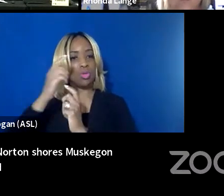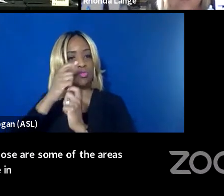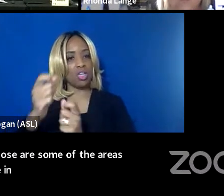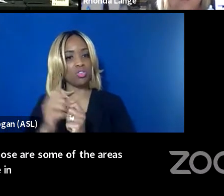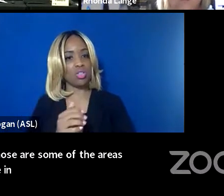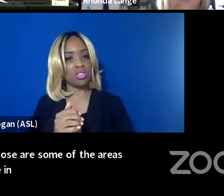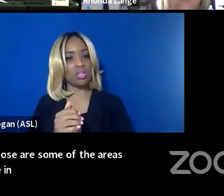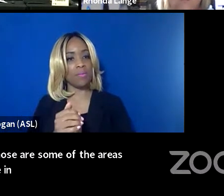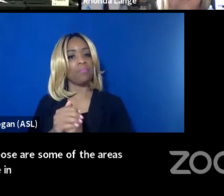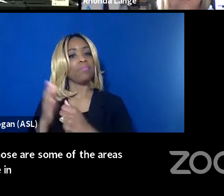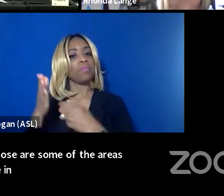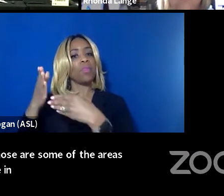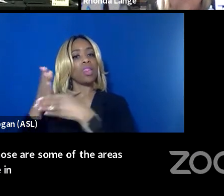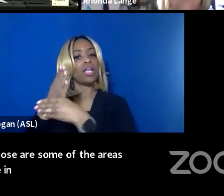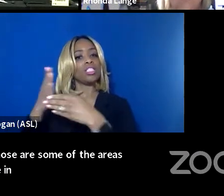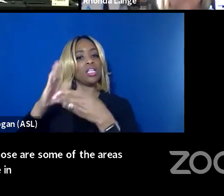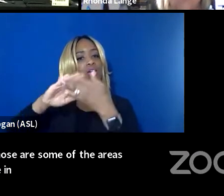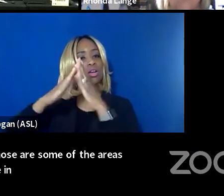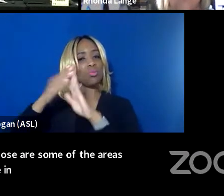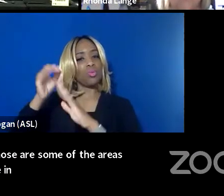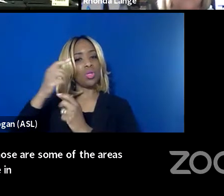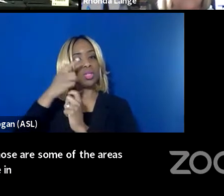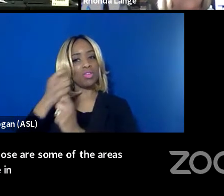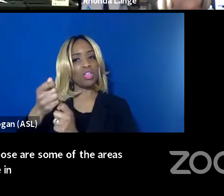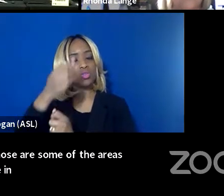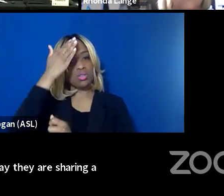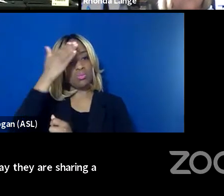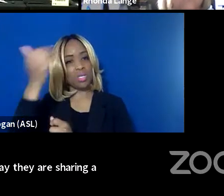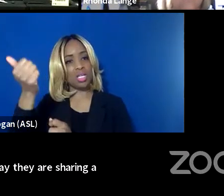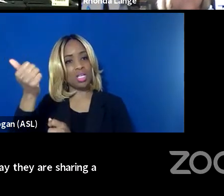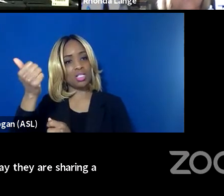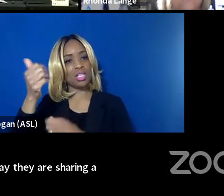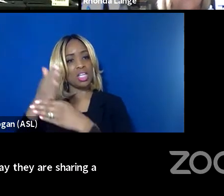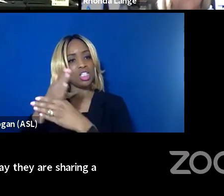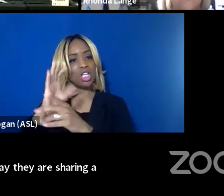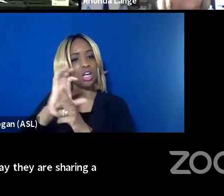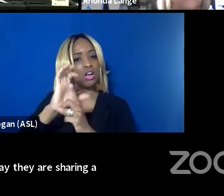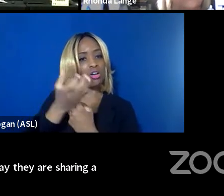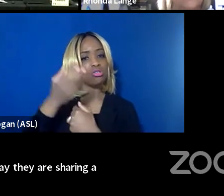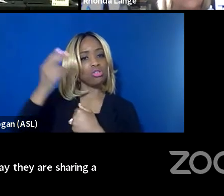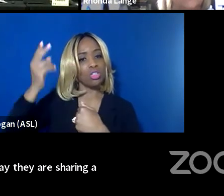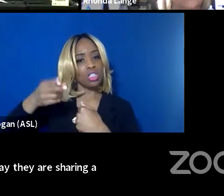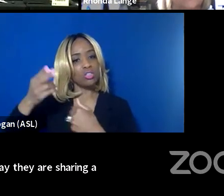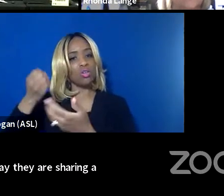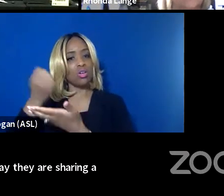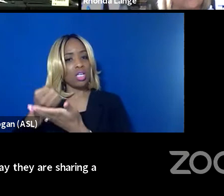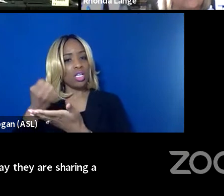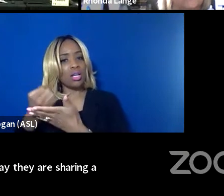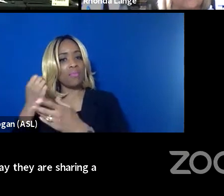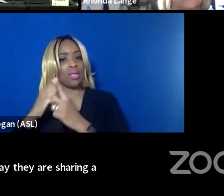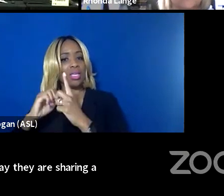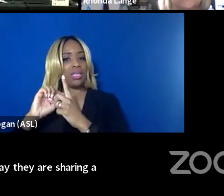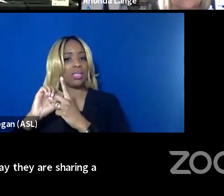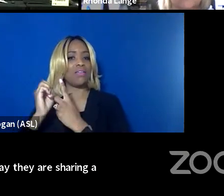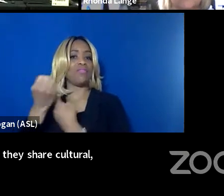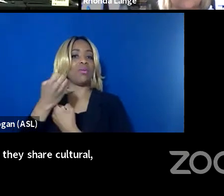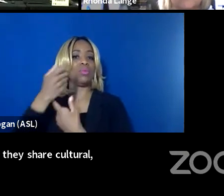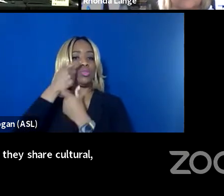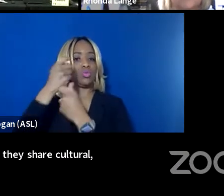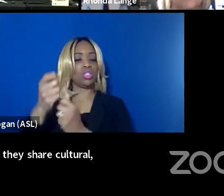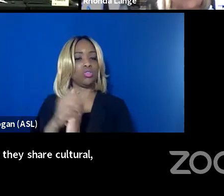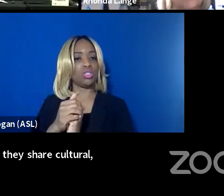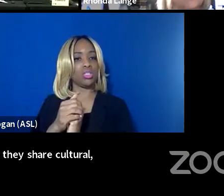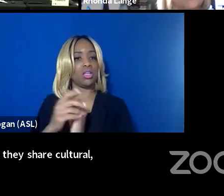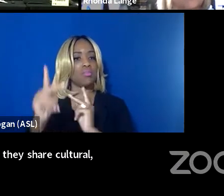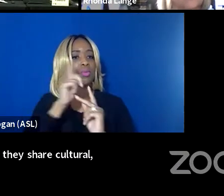that they're sharing a community of interest because they share cultural, historical, economic, and environmental interests. And then